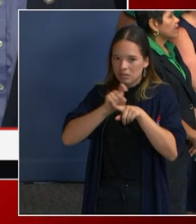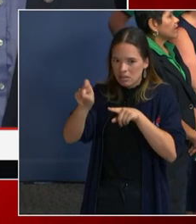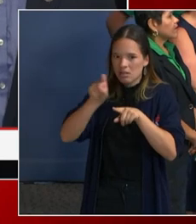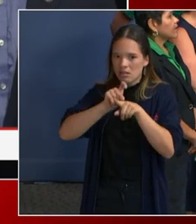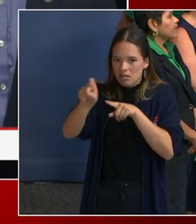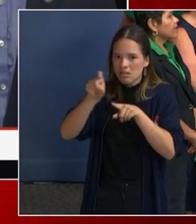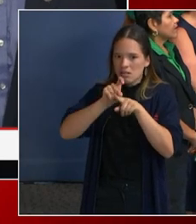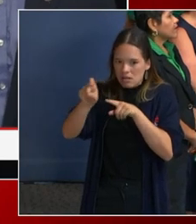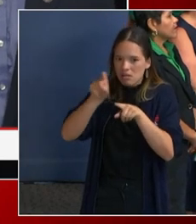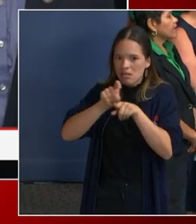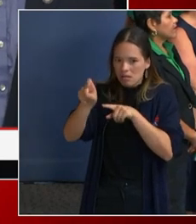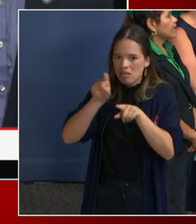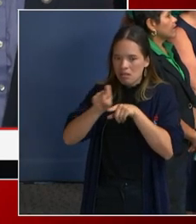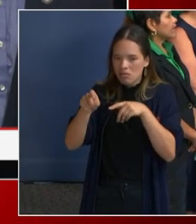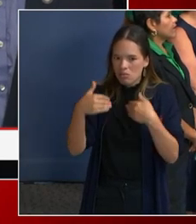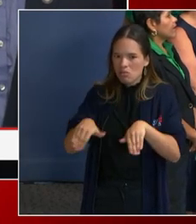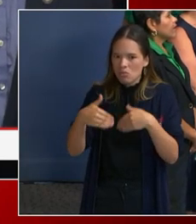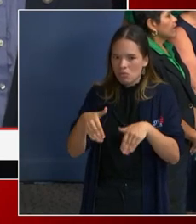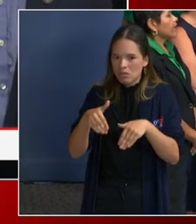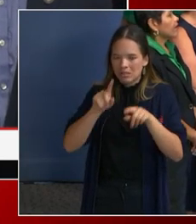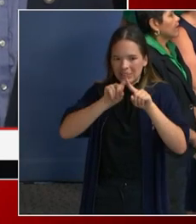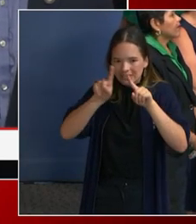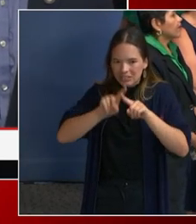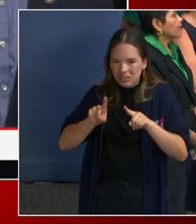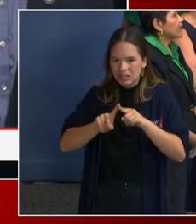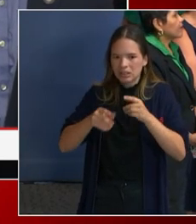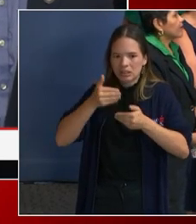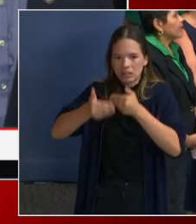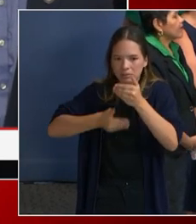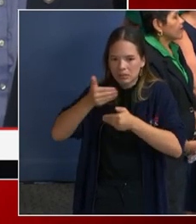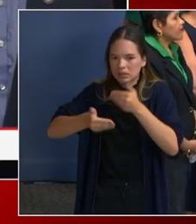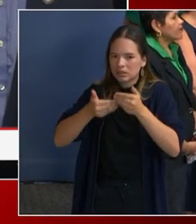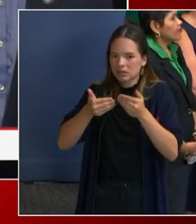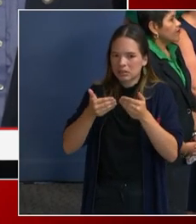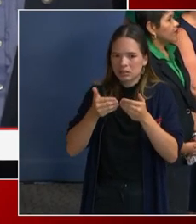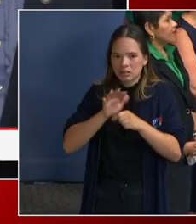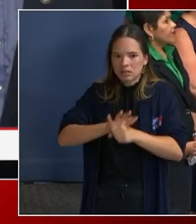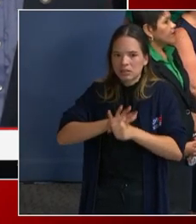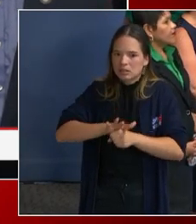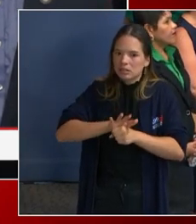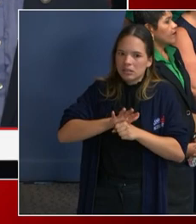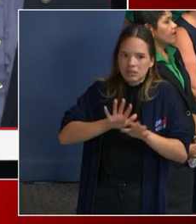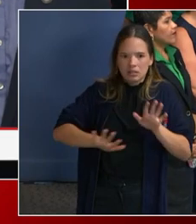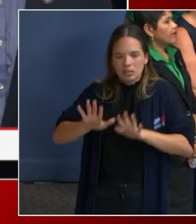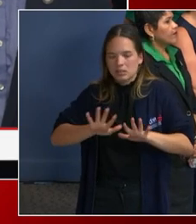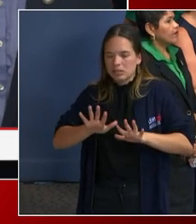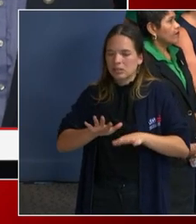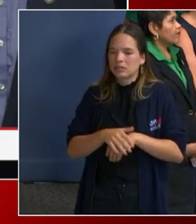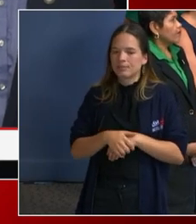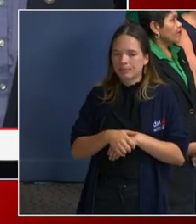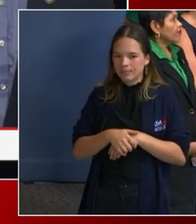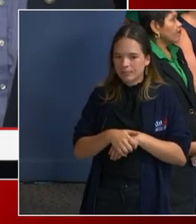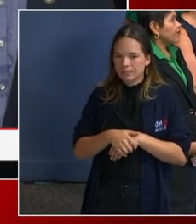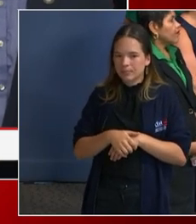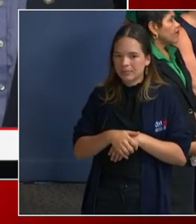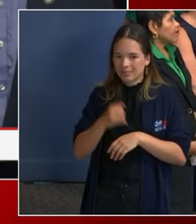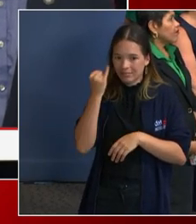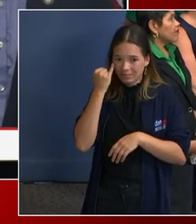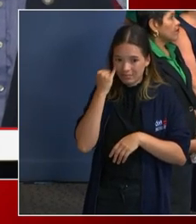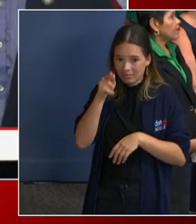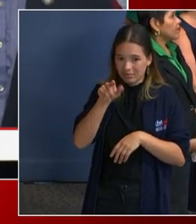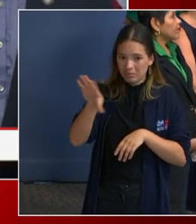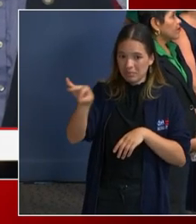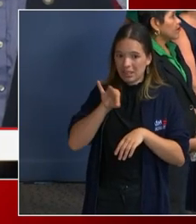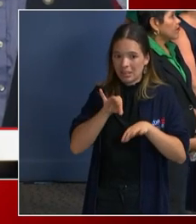calling in various stages of distress. Now, if you want to pick out or cherry pick one or